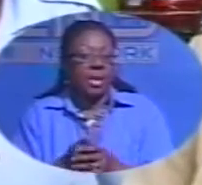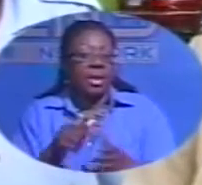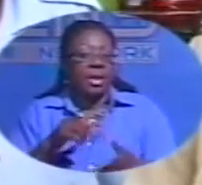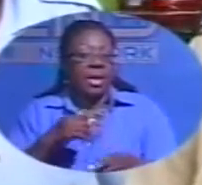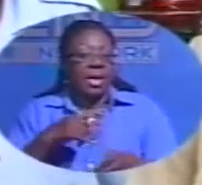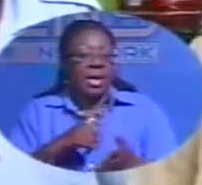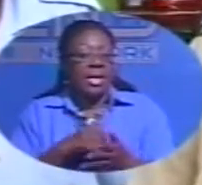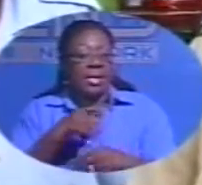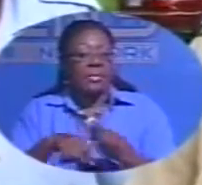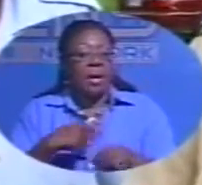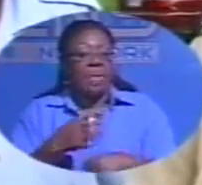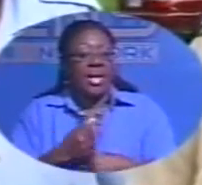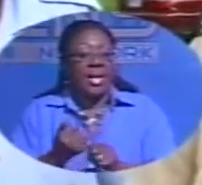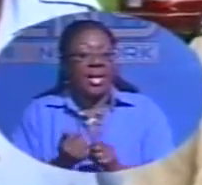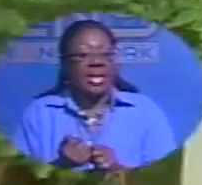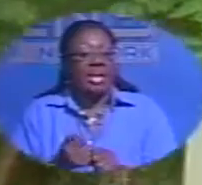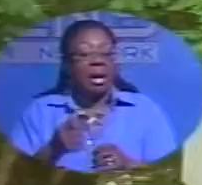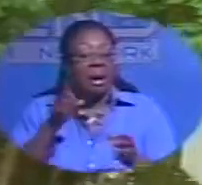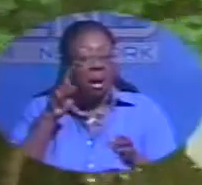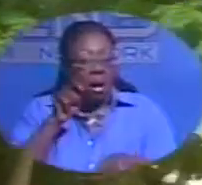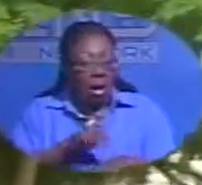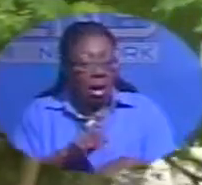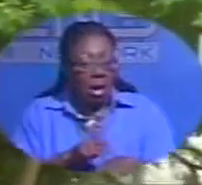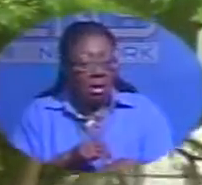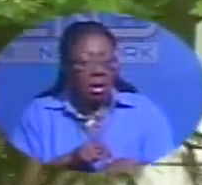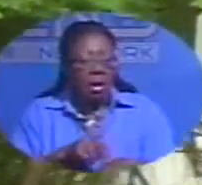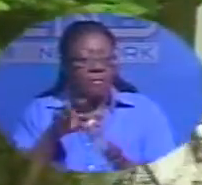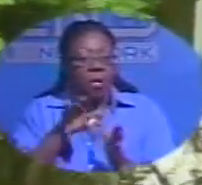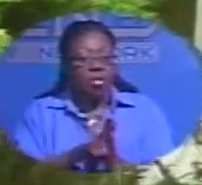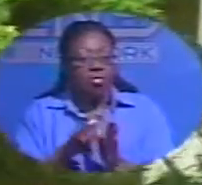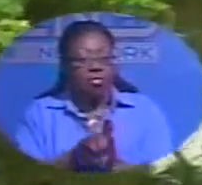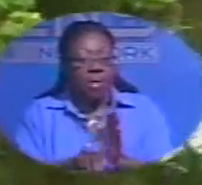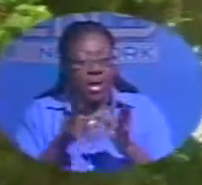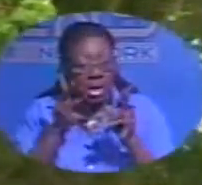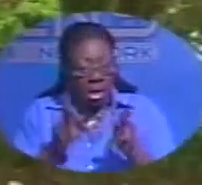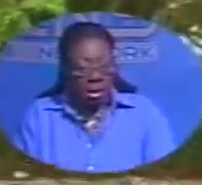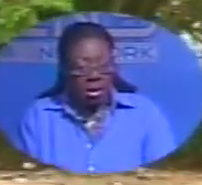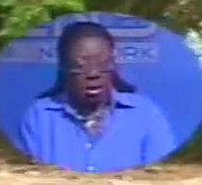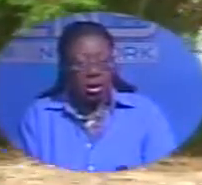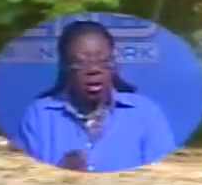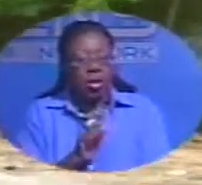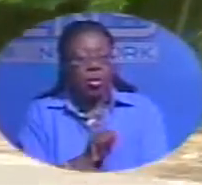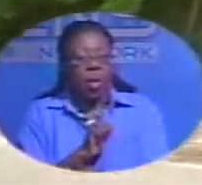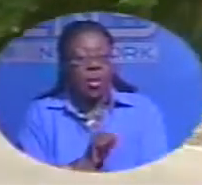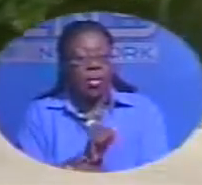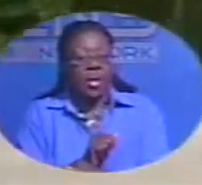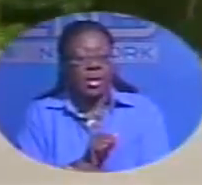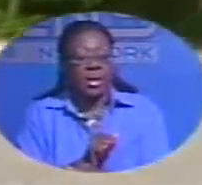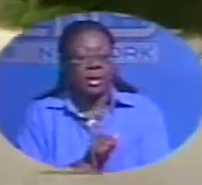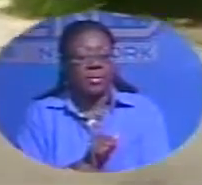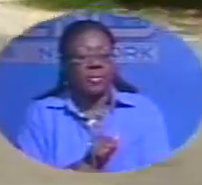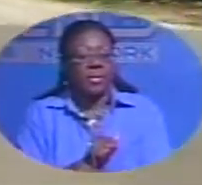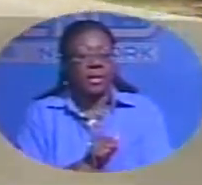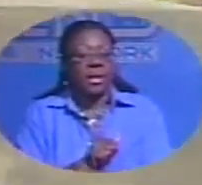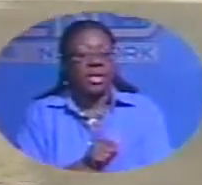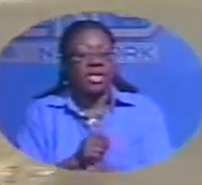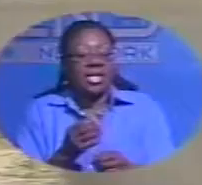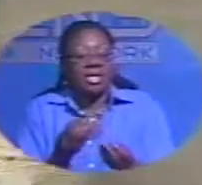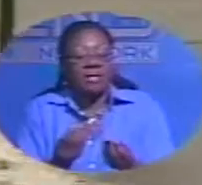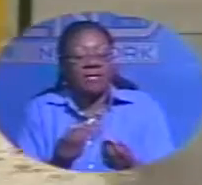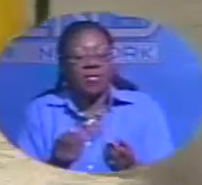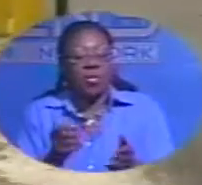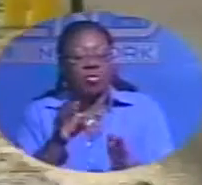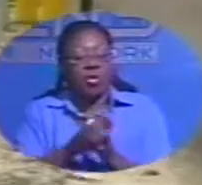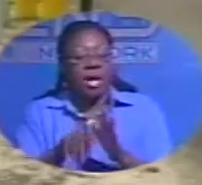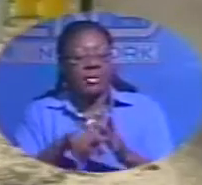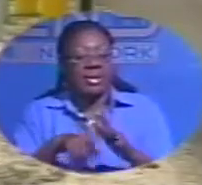about making it difficult for criminals to operate. Inspector Barr says there's been little crime in the area, pointing out several